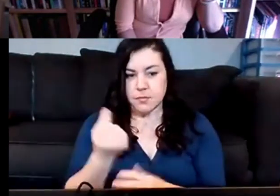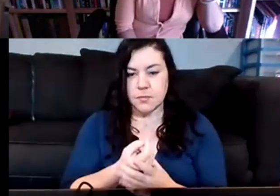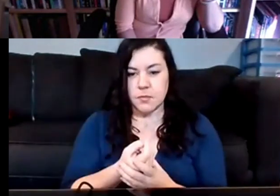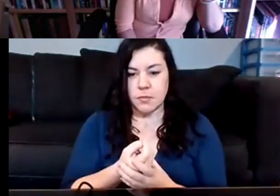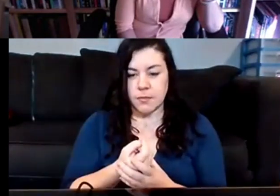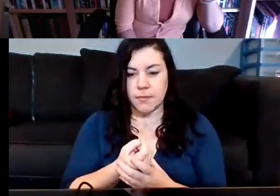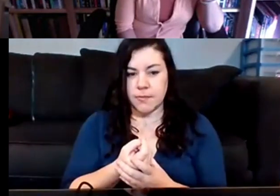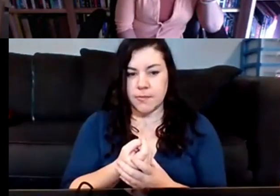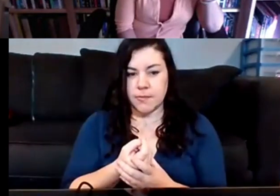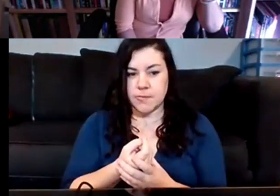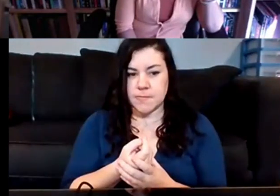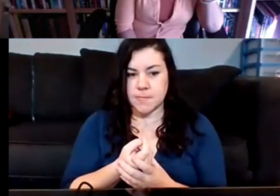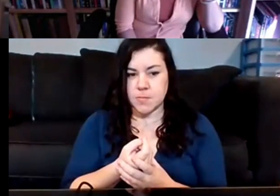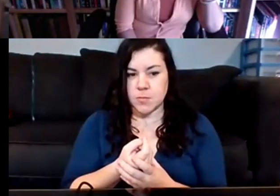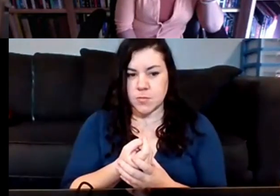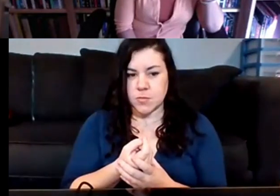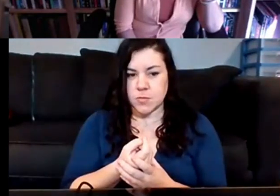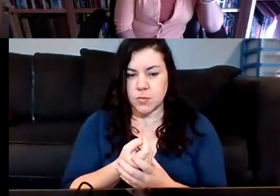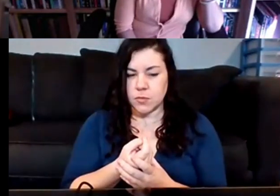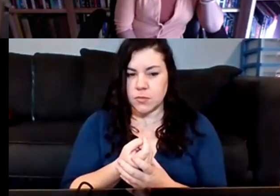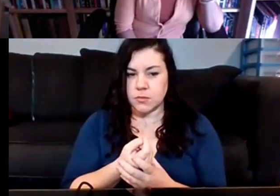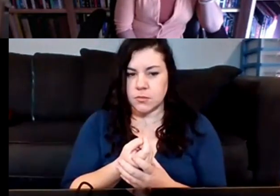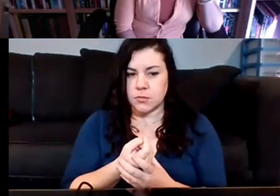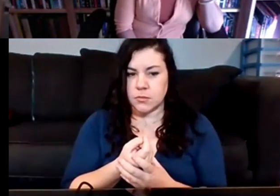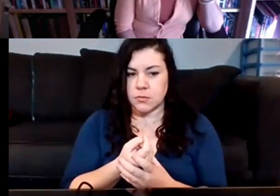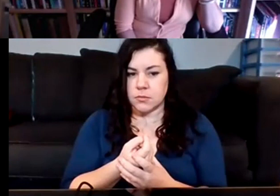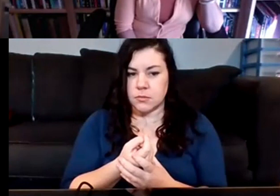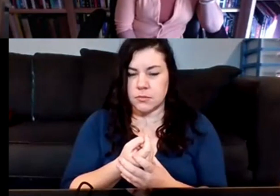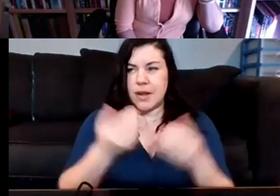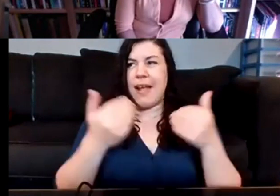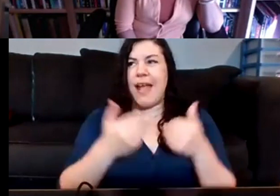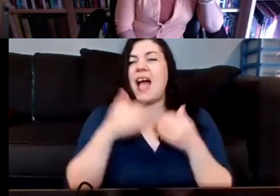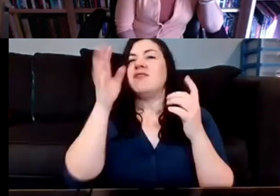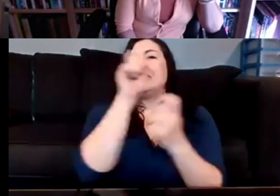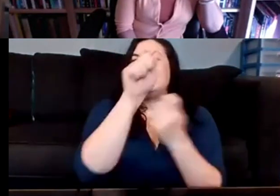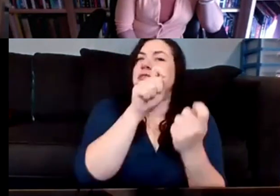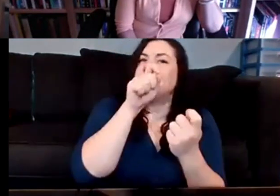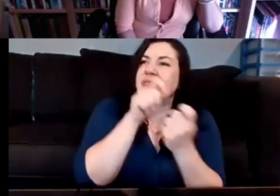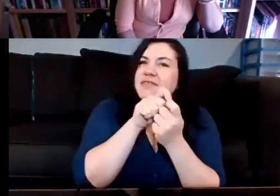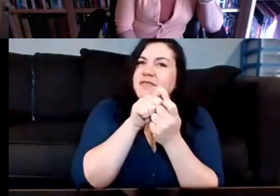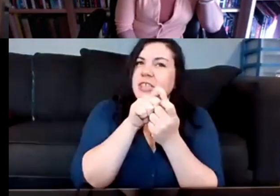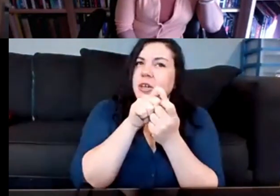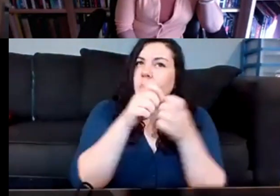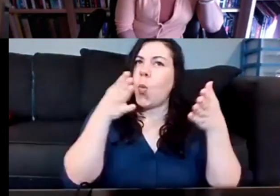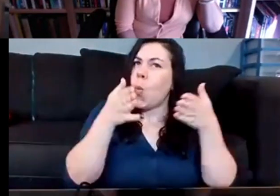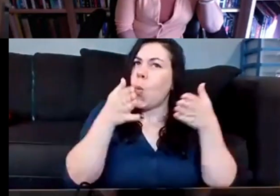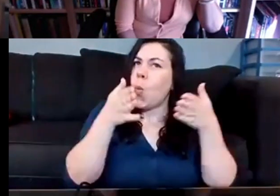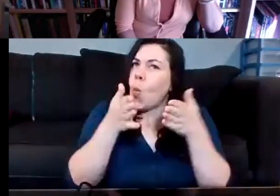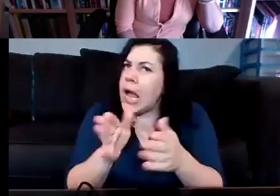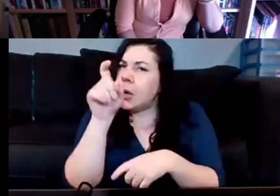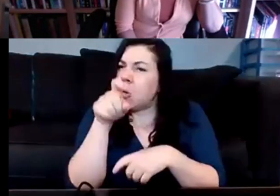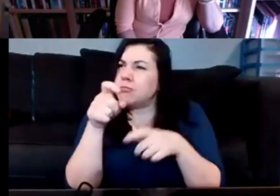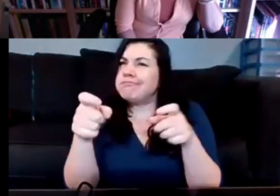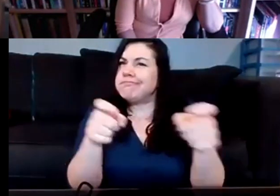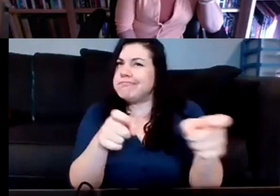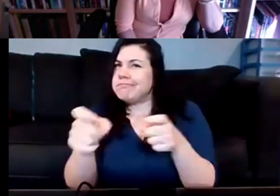there's a particular kind of care with the way that work was produced and put up. And even